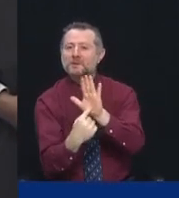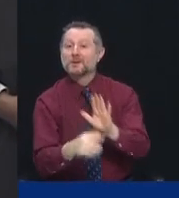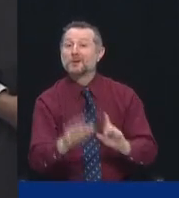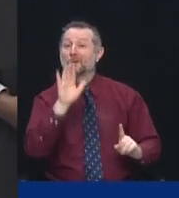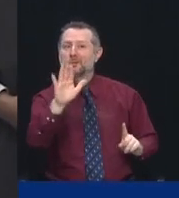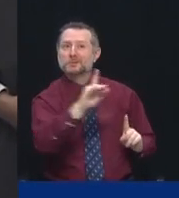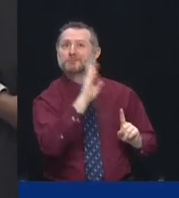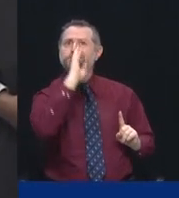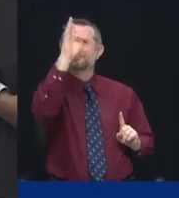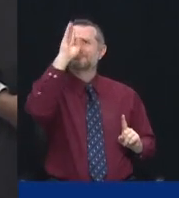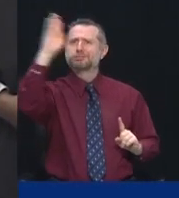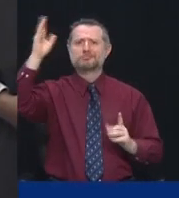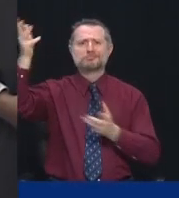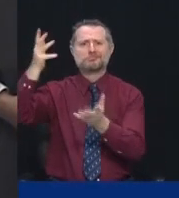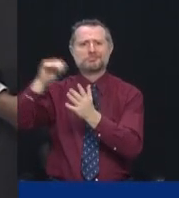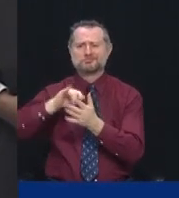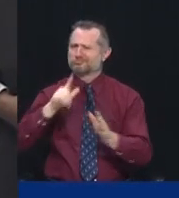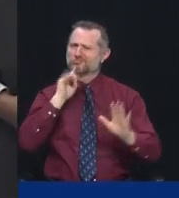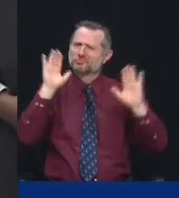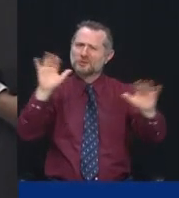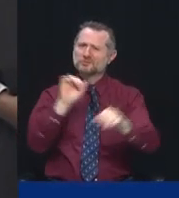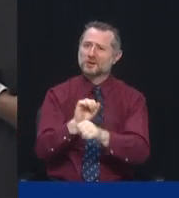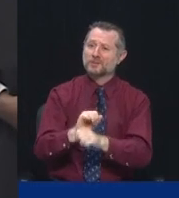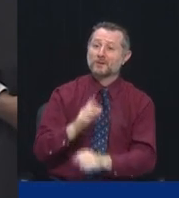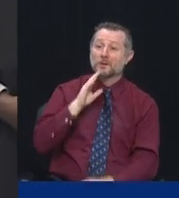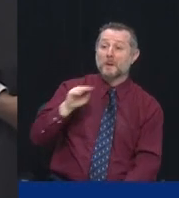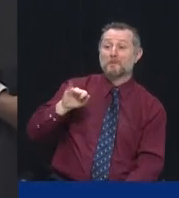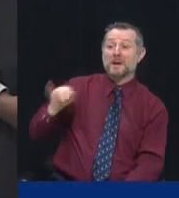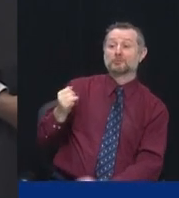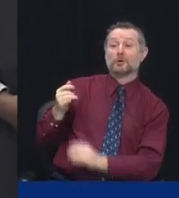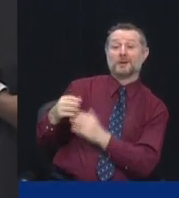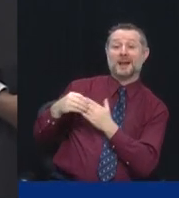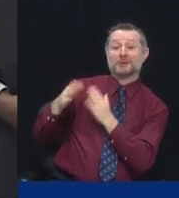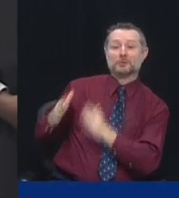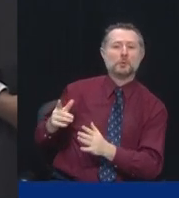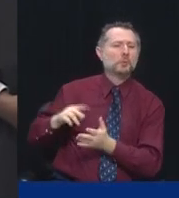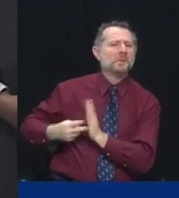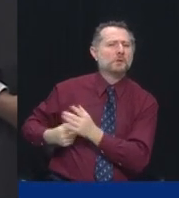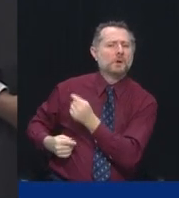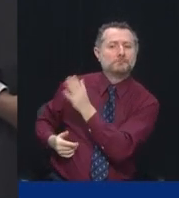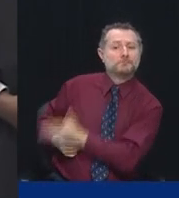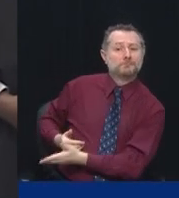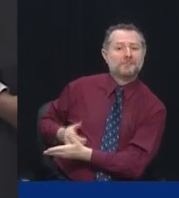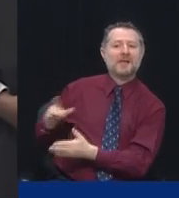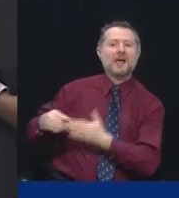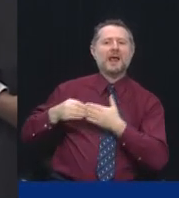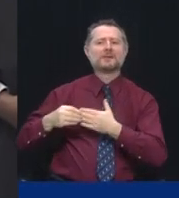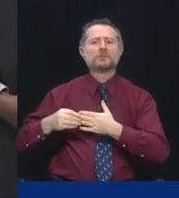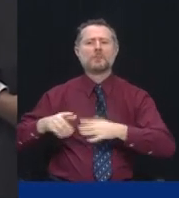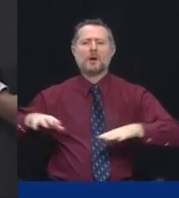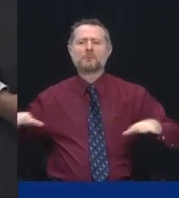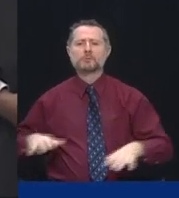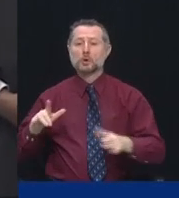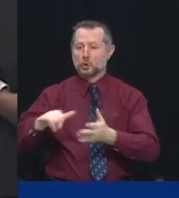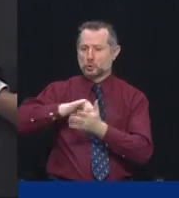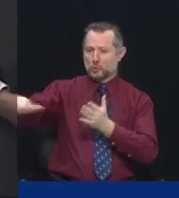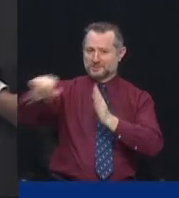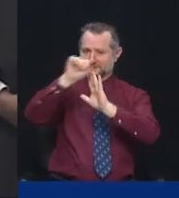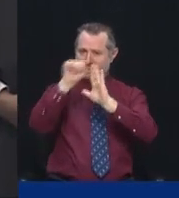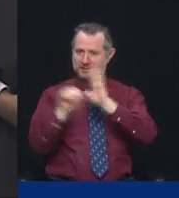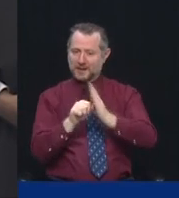But Majority Leader means she is a leader in the New York State Assembly, and she is a powerful